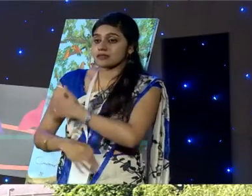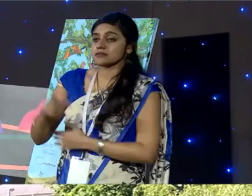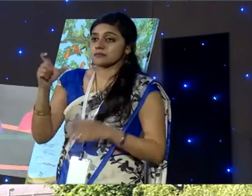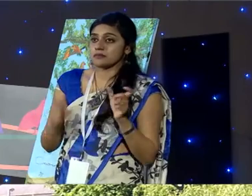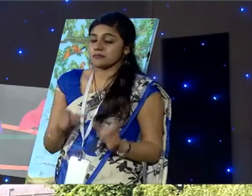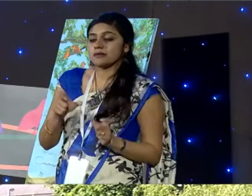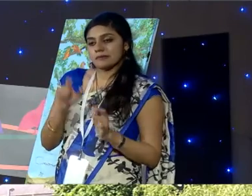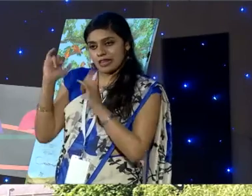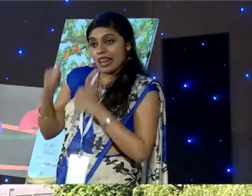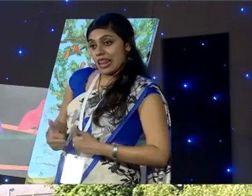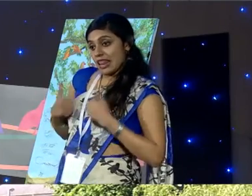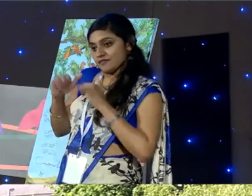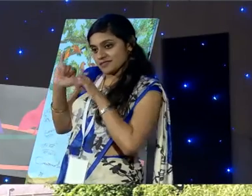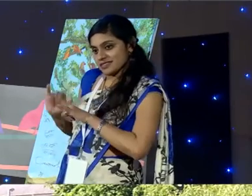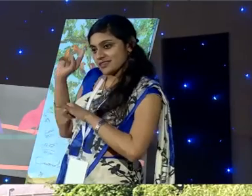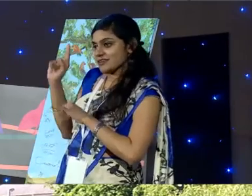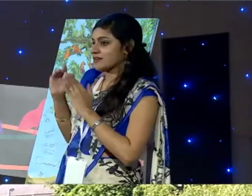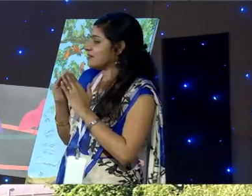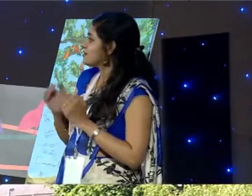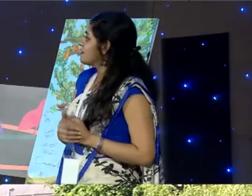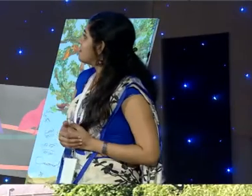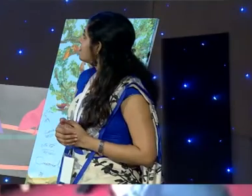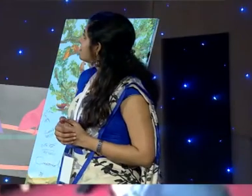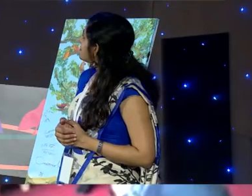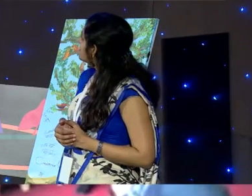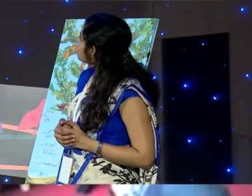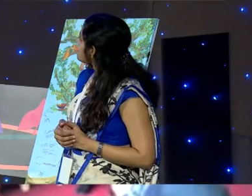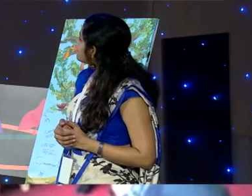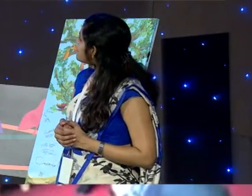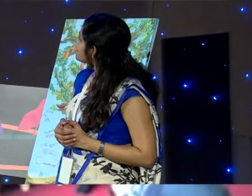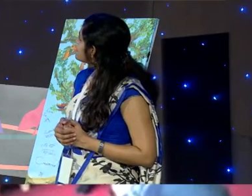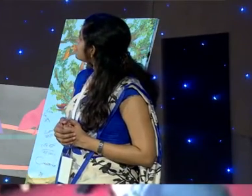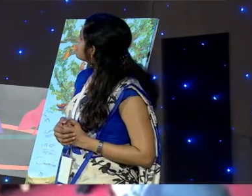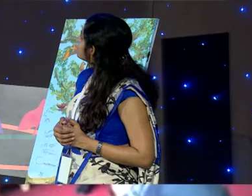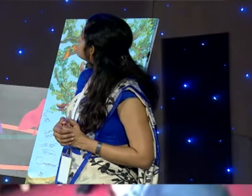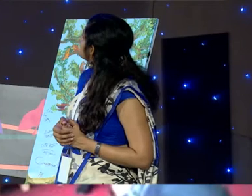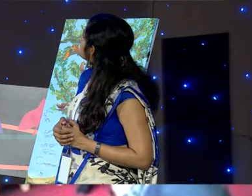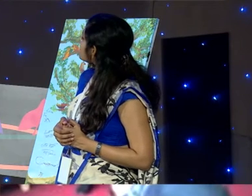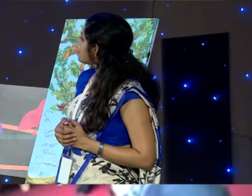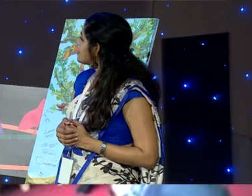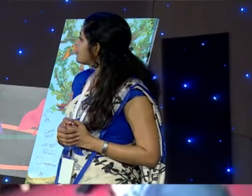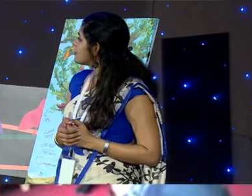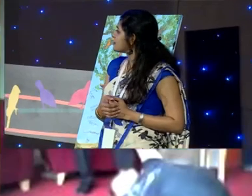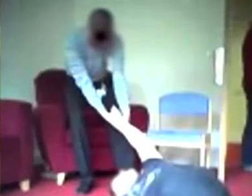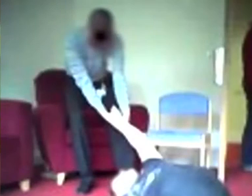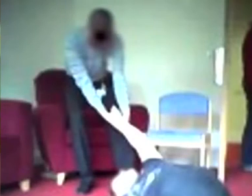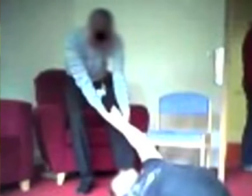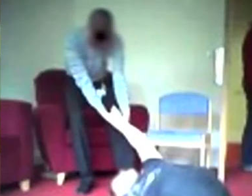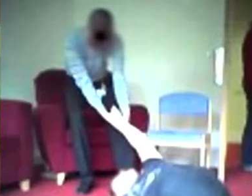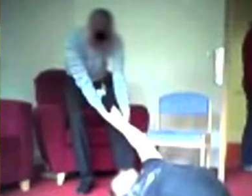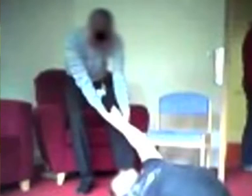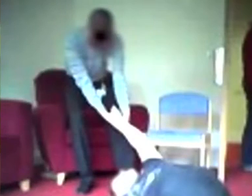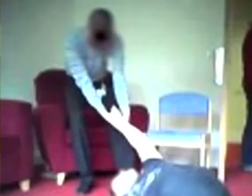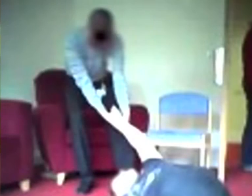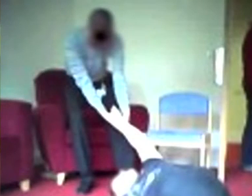environment. It's called Winterbourne View, and undercover journalists went in to